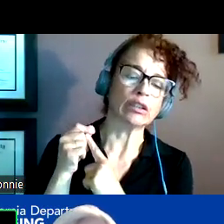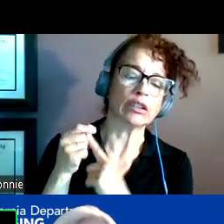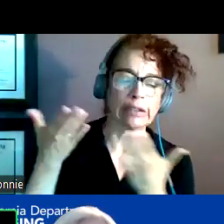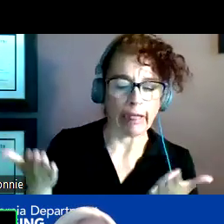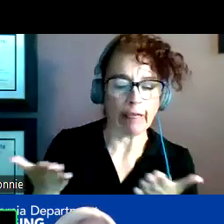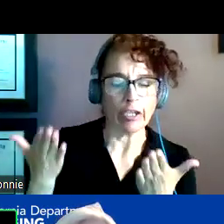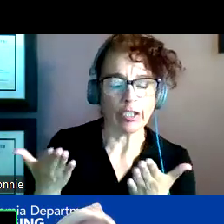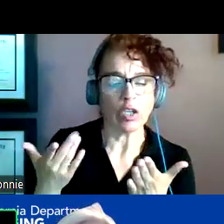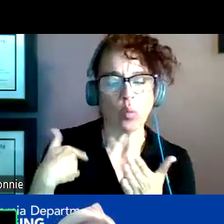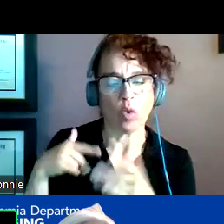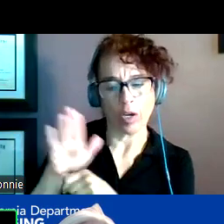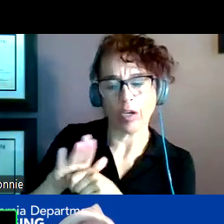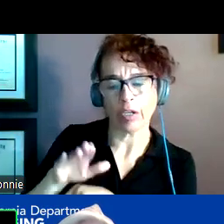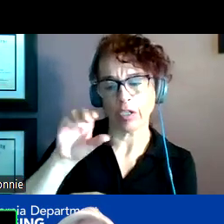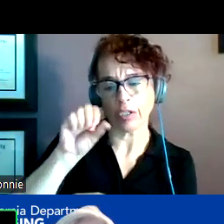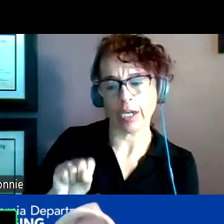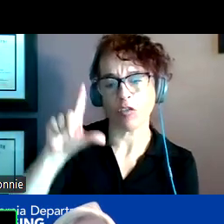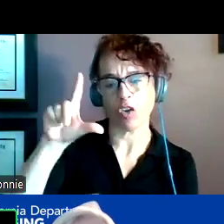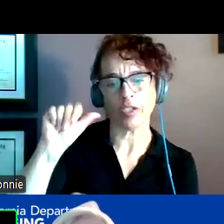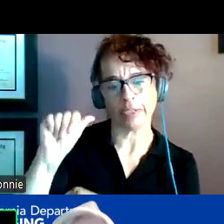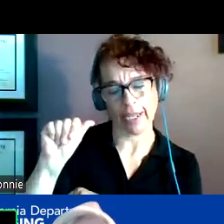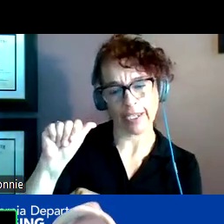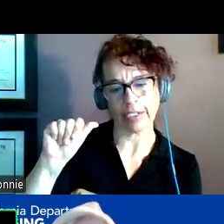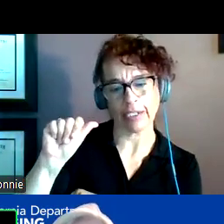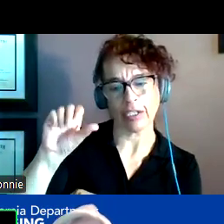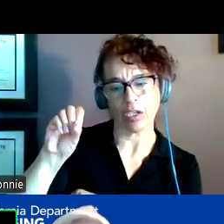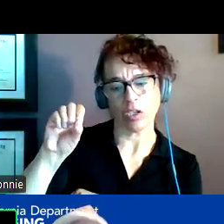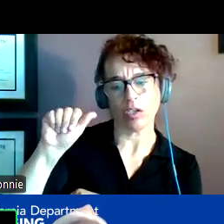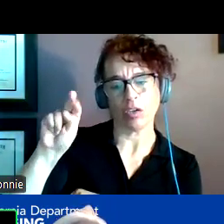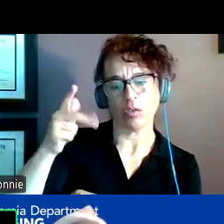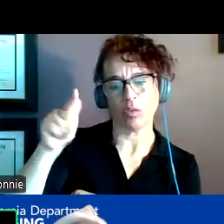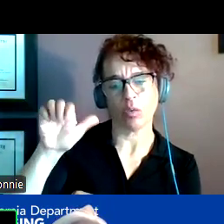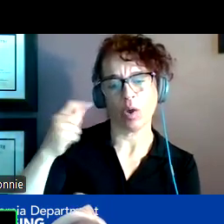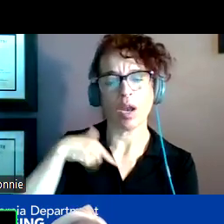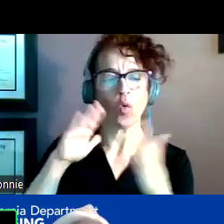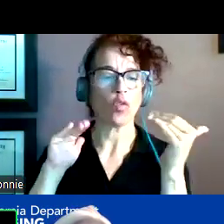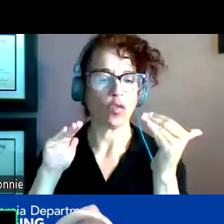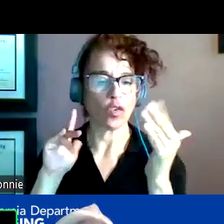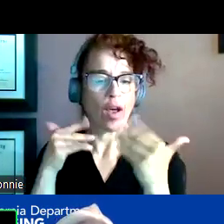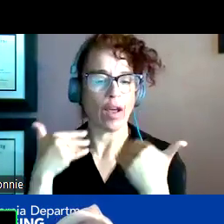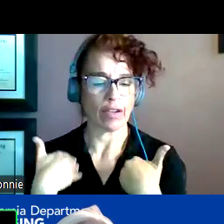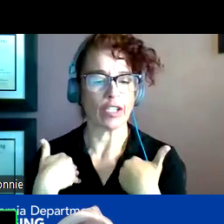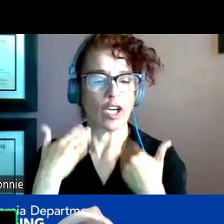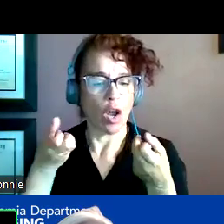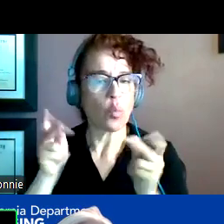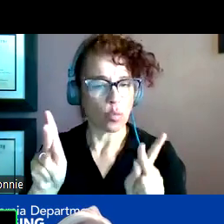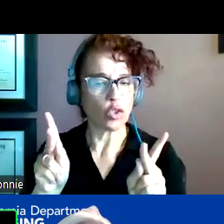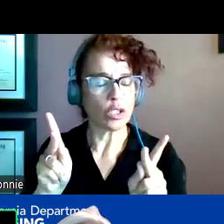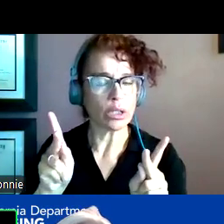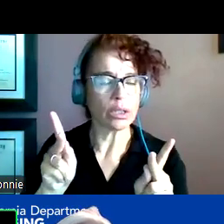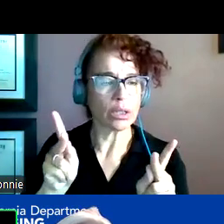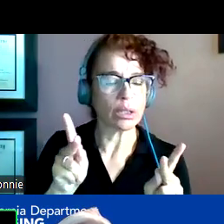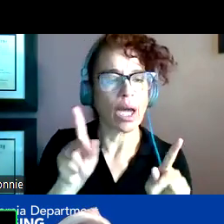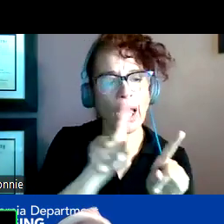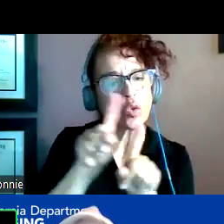here where we're located in South Los Angeles. So hopefully we'll be able to have those opportunities